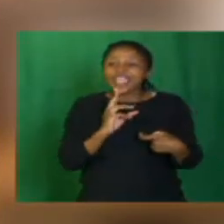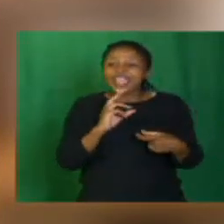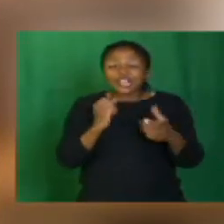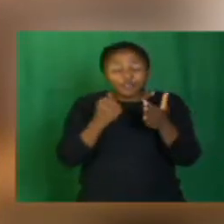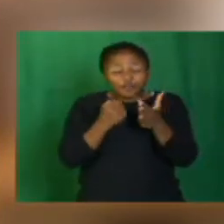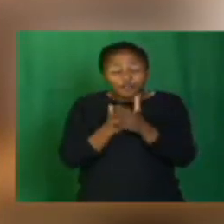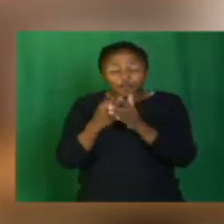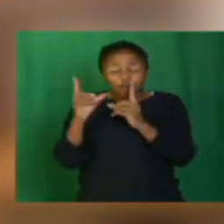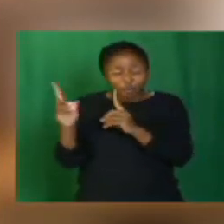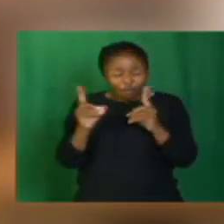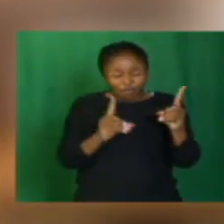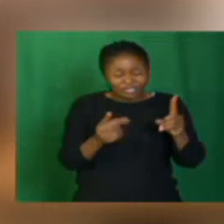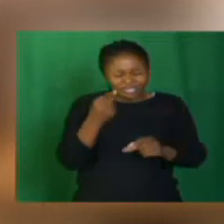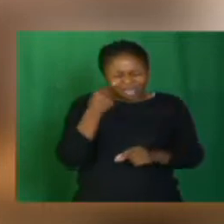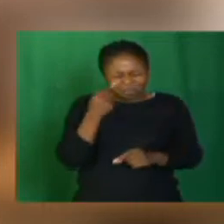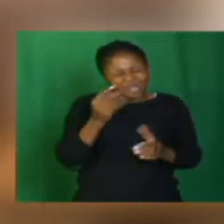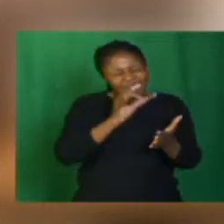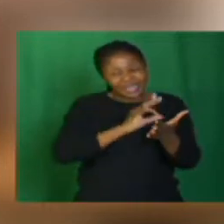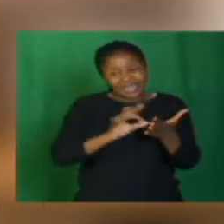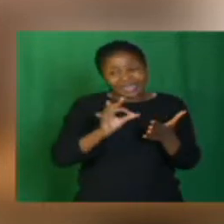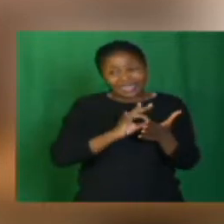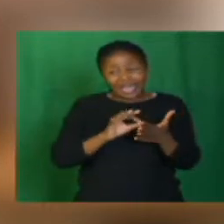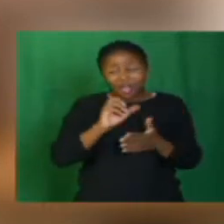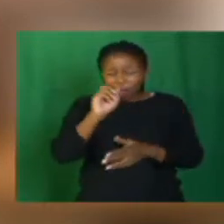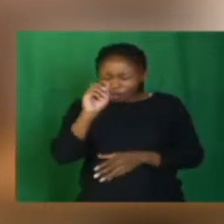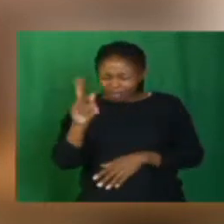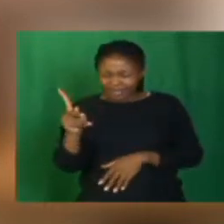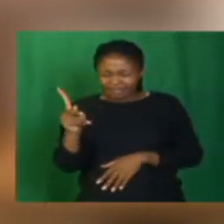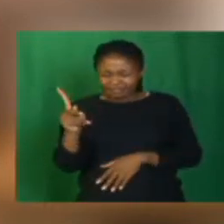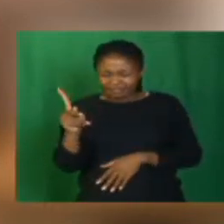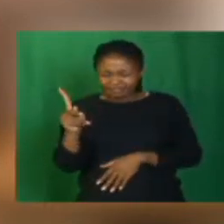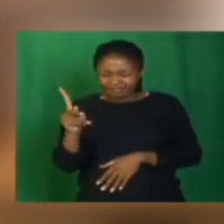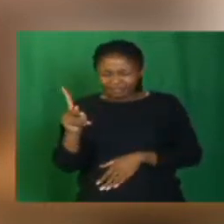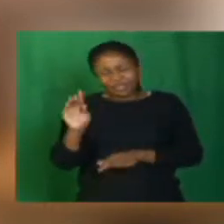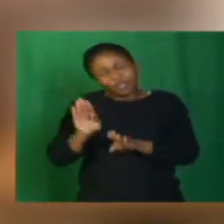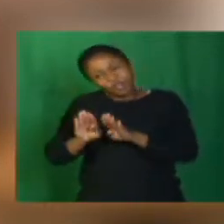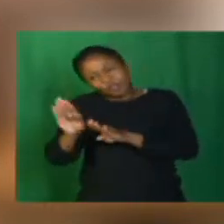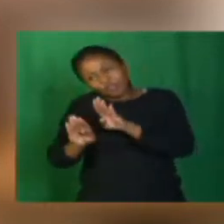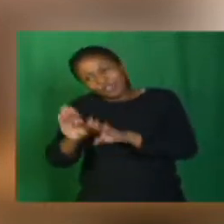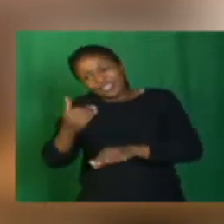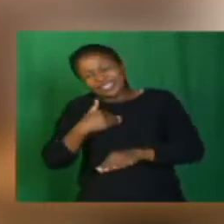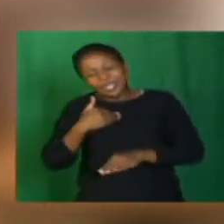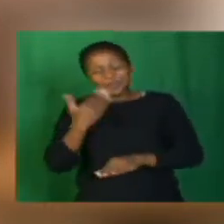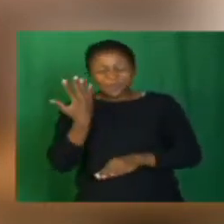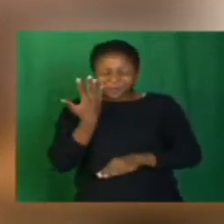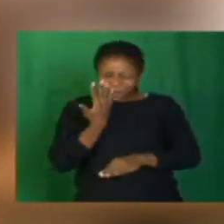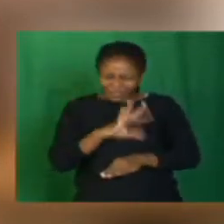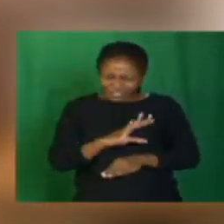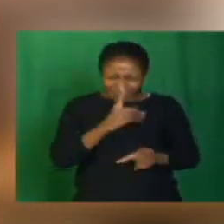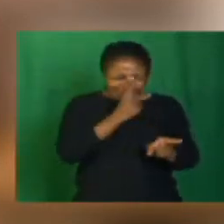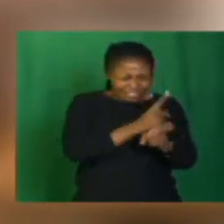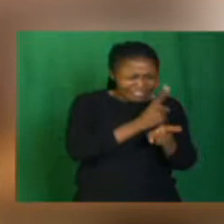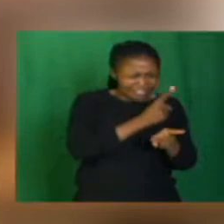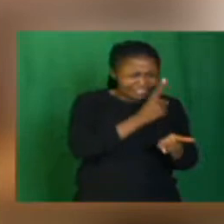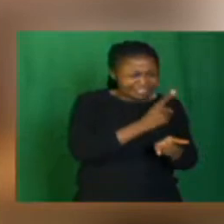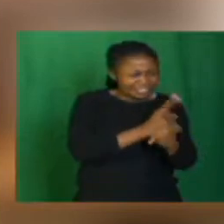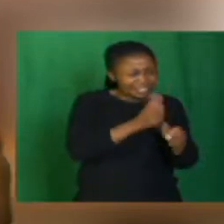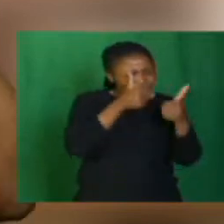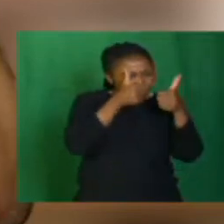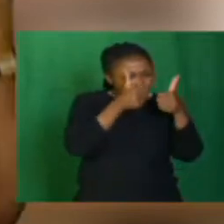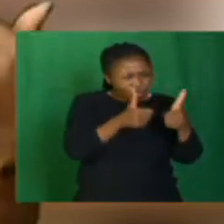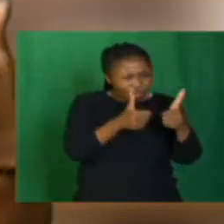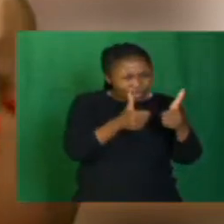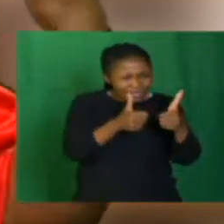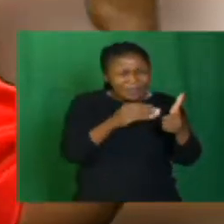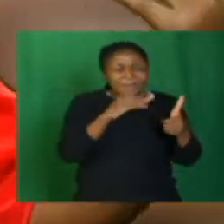say, my student is done discussing the points four. Now my student is moving on to discuss